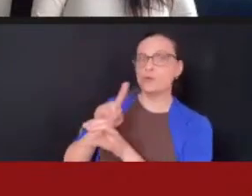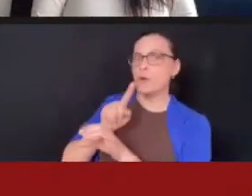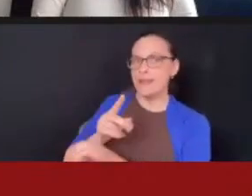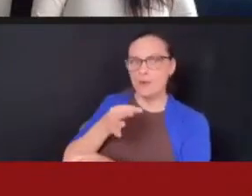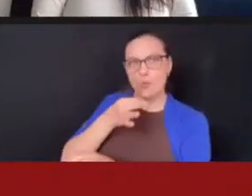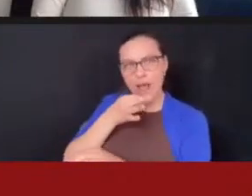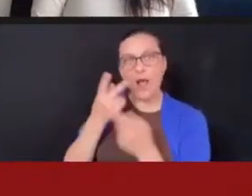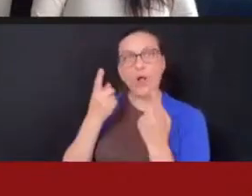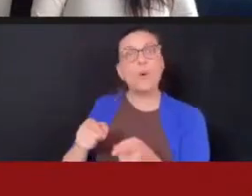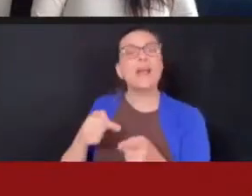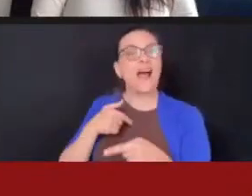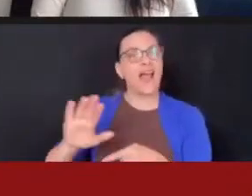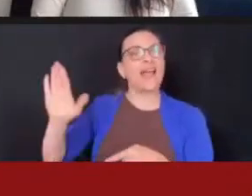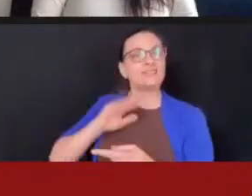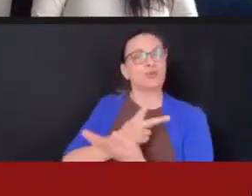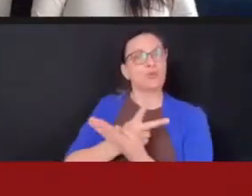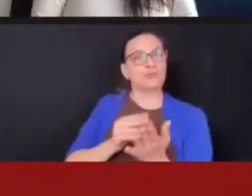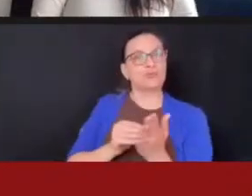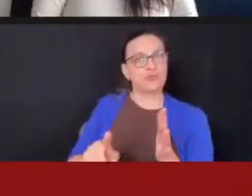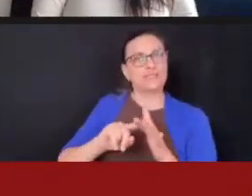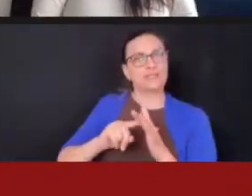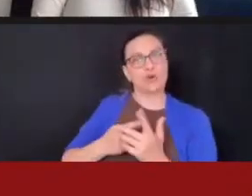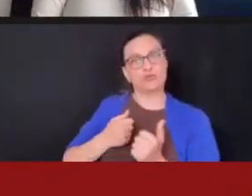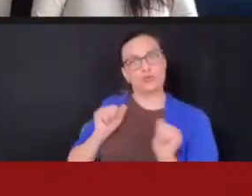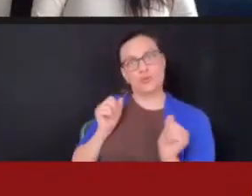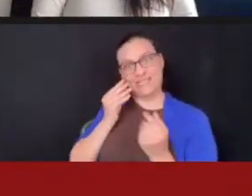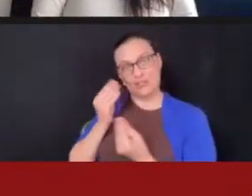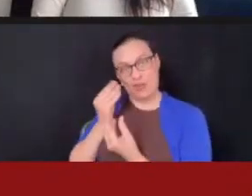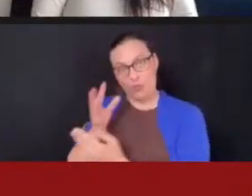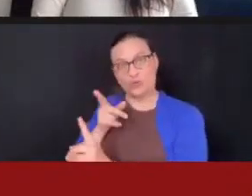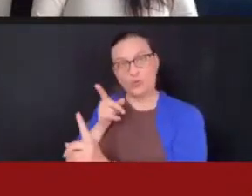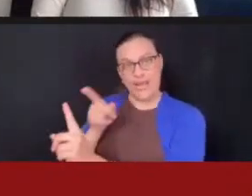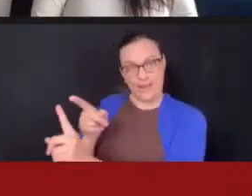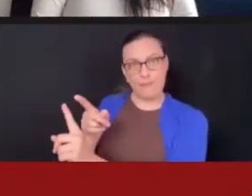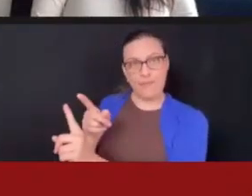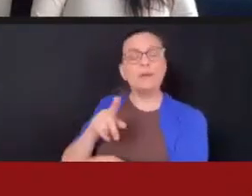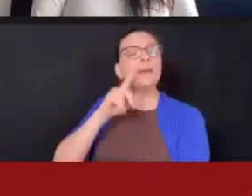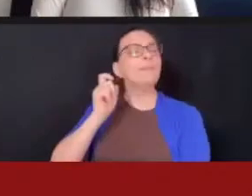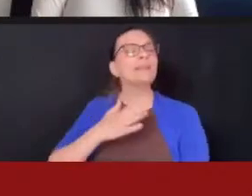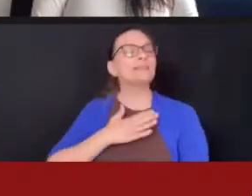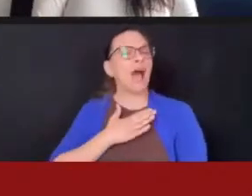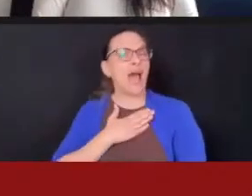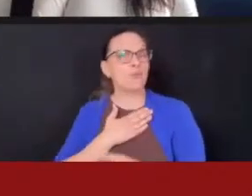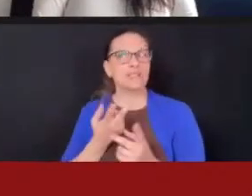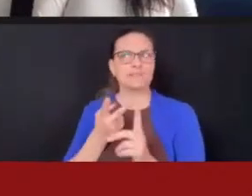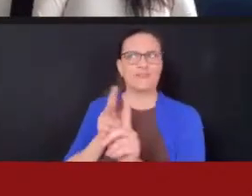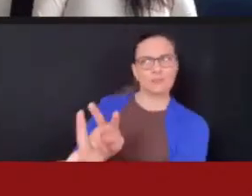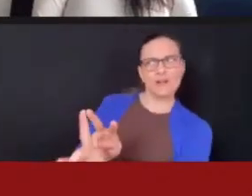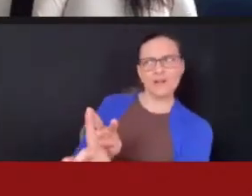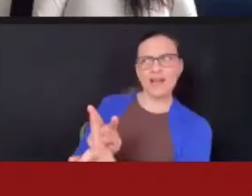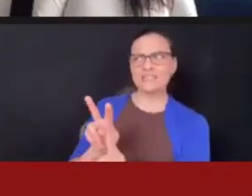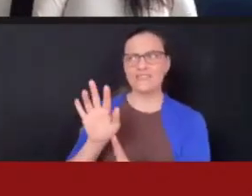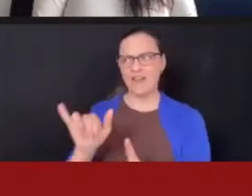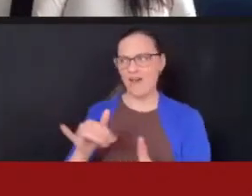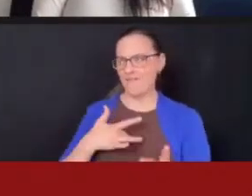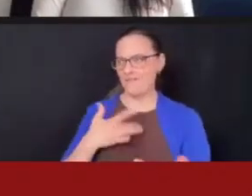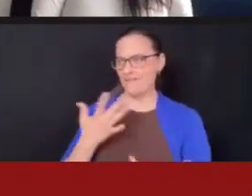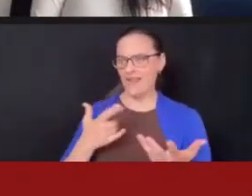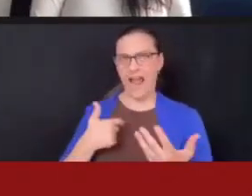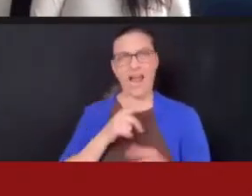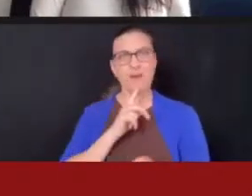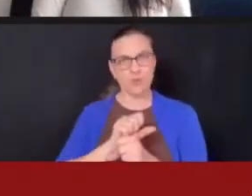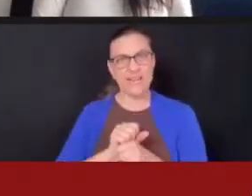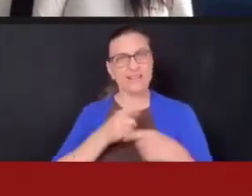as a graduate student, because I was coming from the perspective of, I'm really struggling. I don't think I can hack